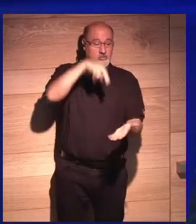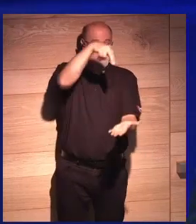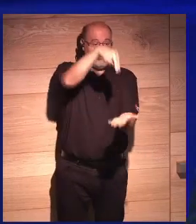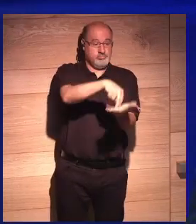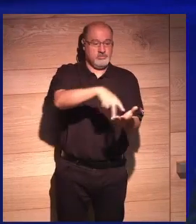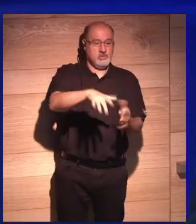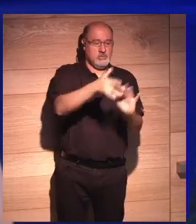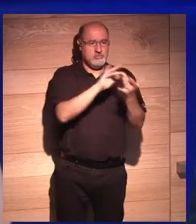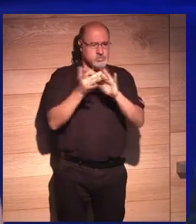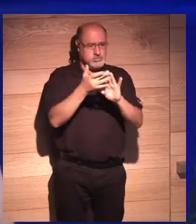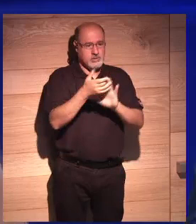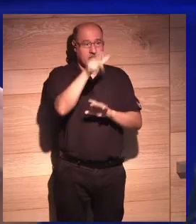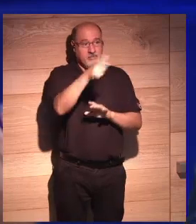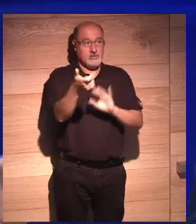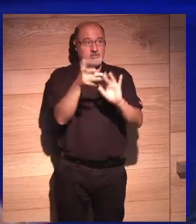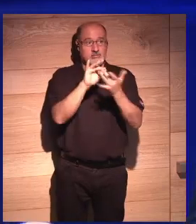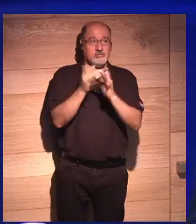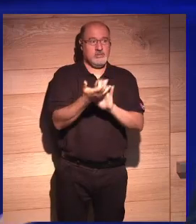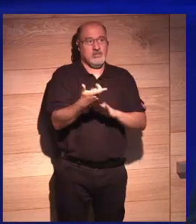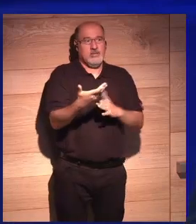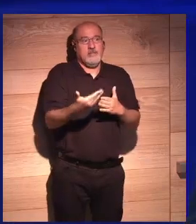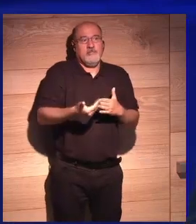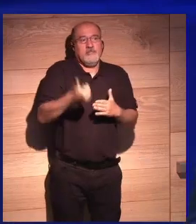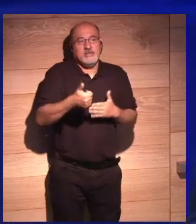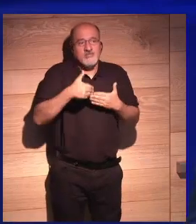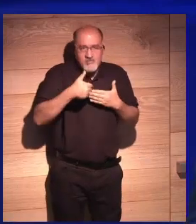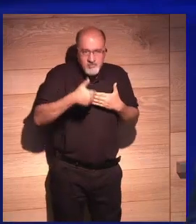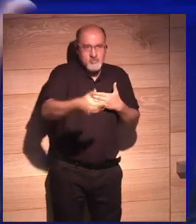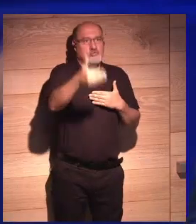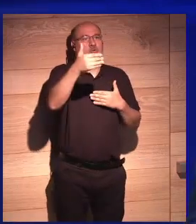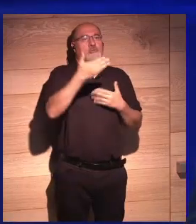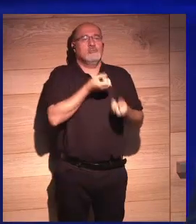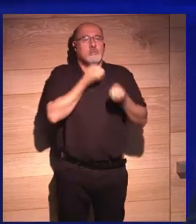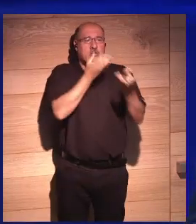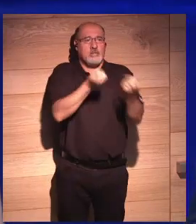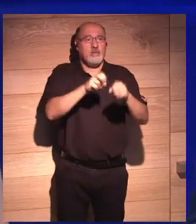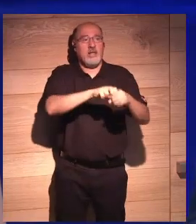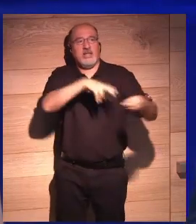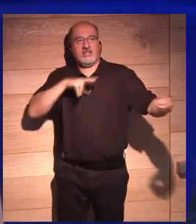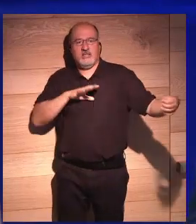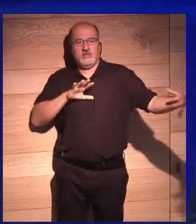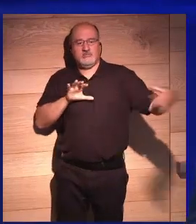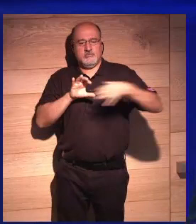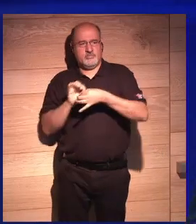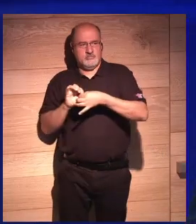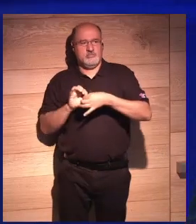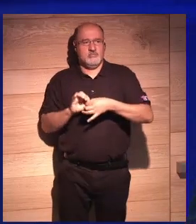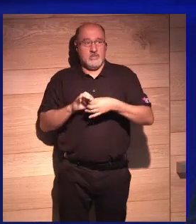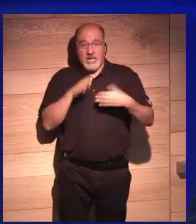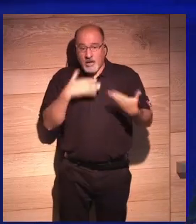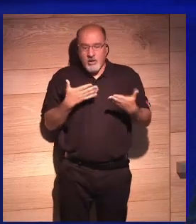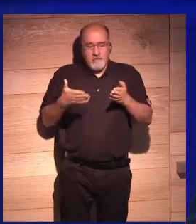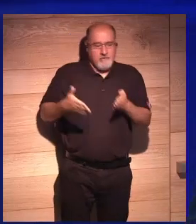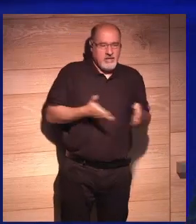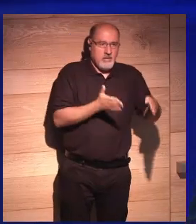see what is to be in that environment, to interact with people. We are moving toward reactive narratives, etc. But,